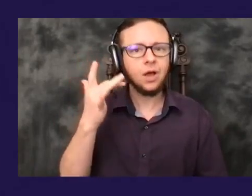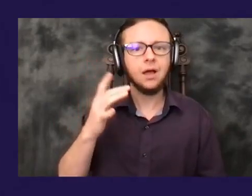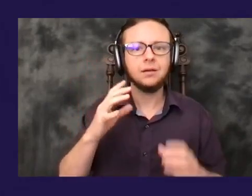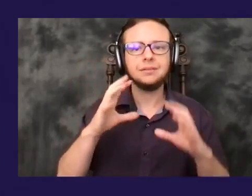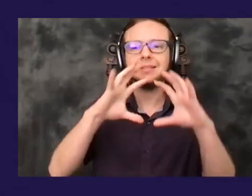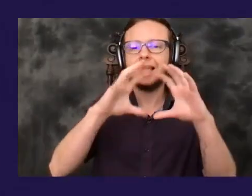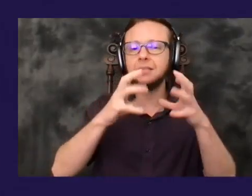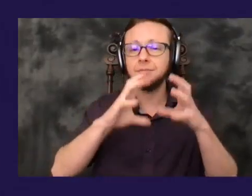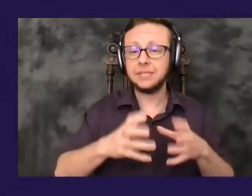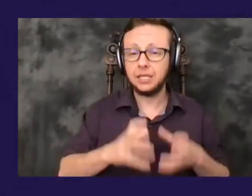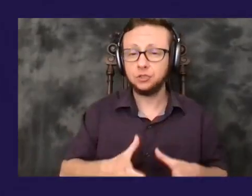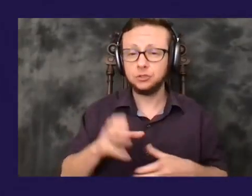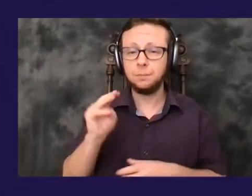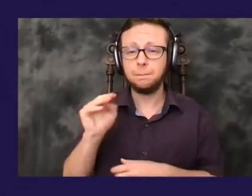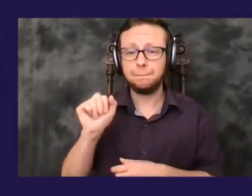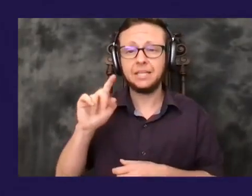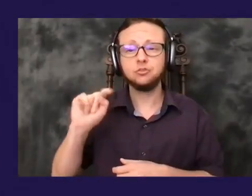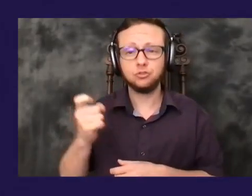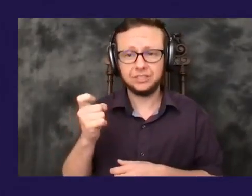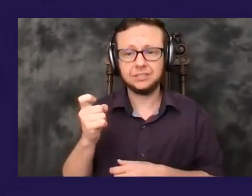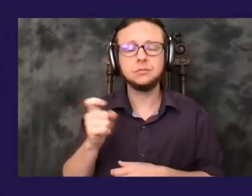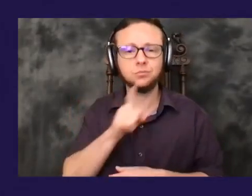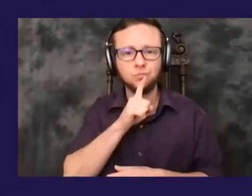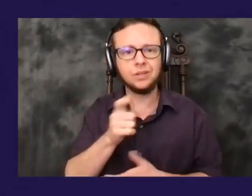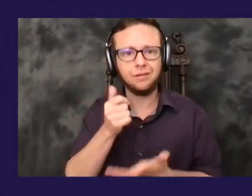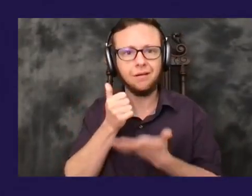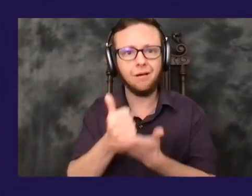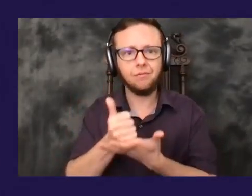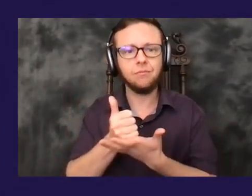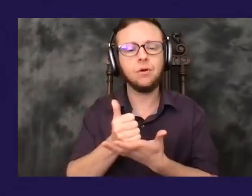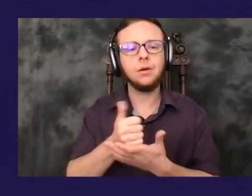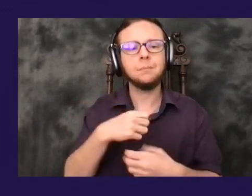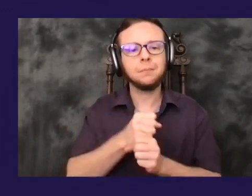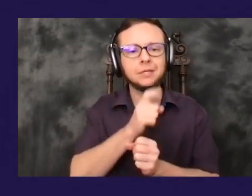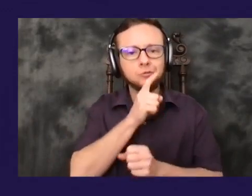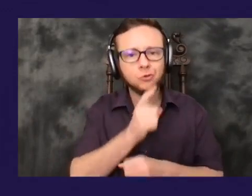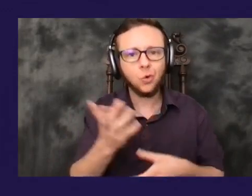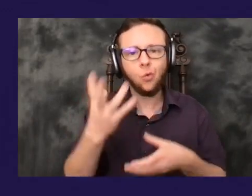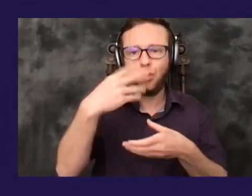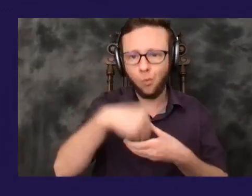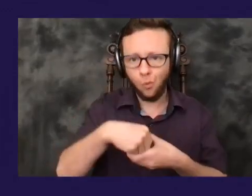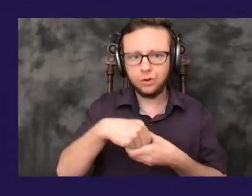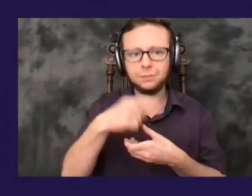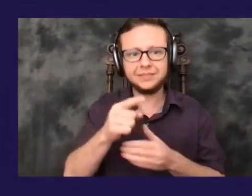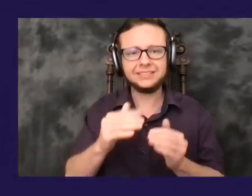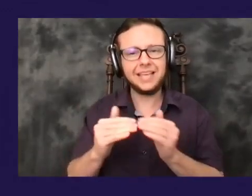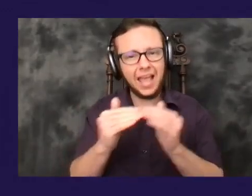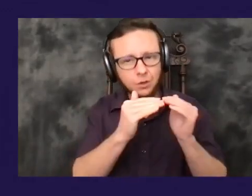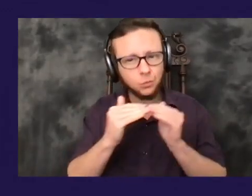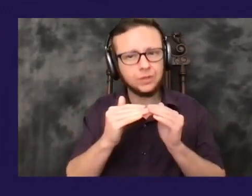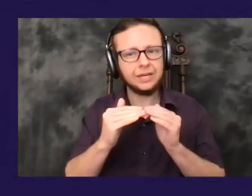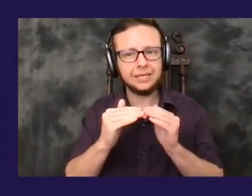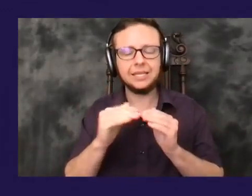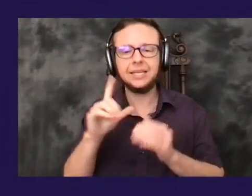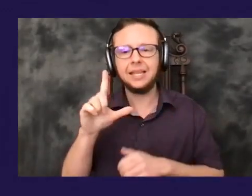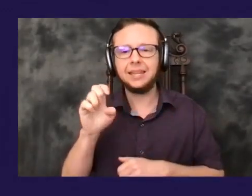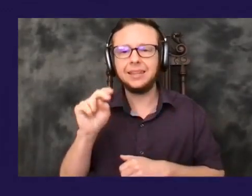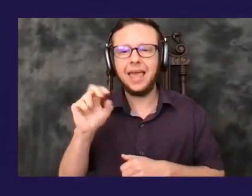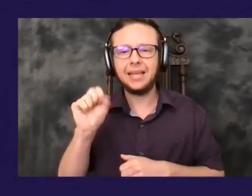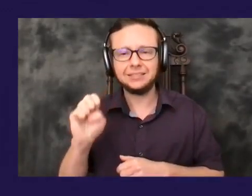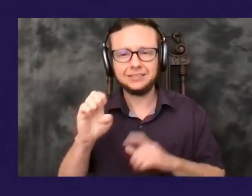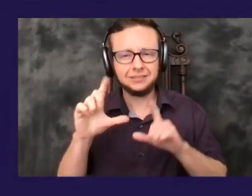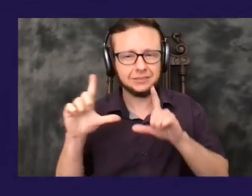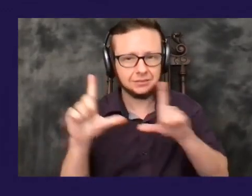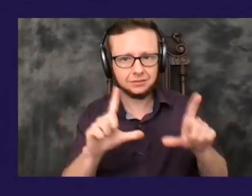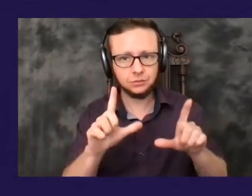is really helpful, and then ensuring we're incorporating this equity lens to it as well. But I'll throw out